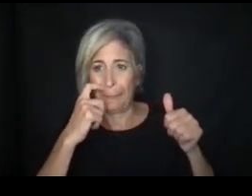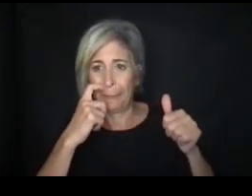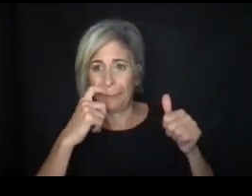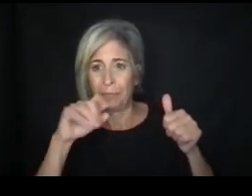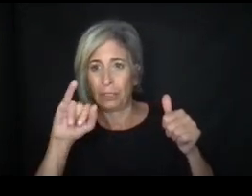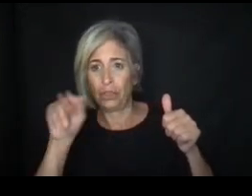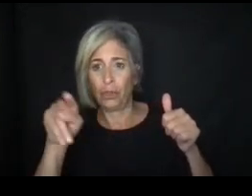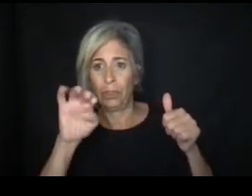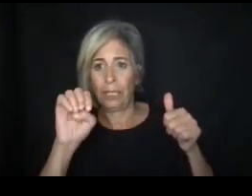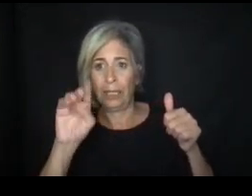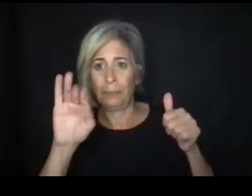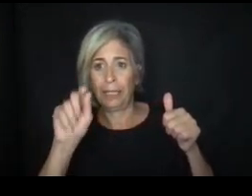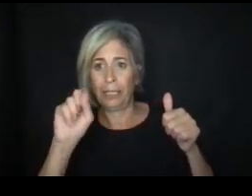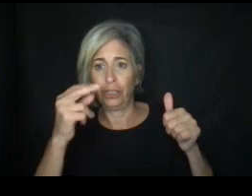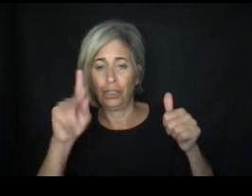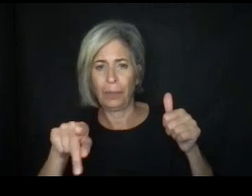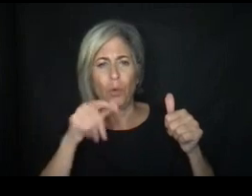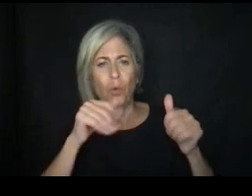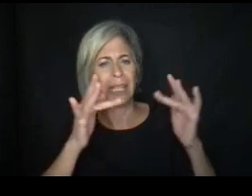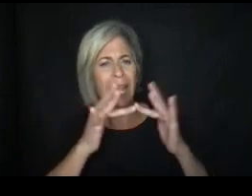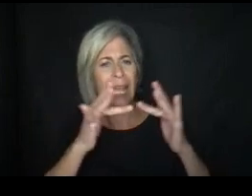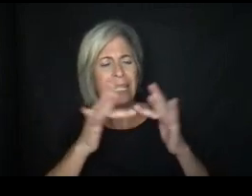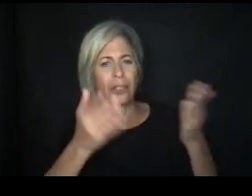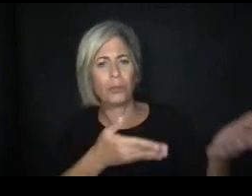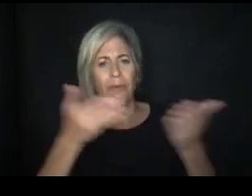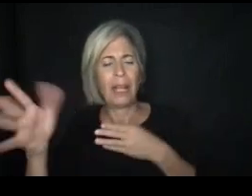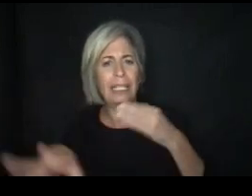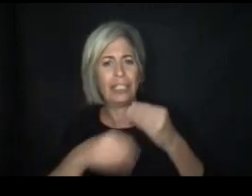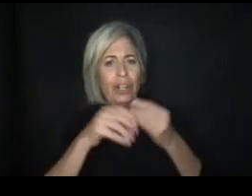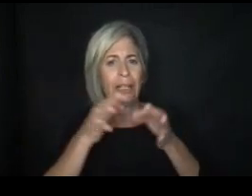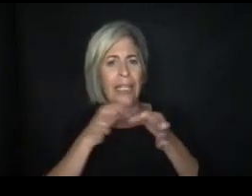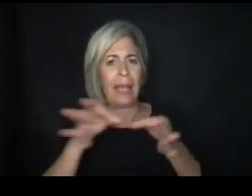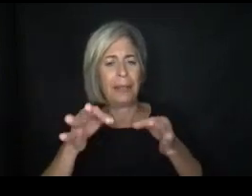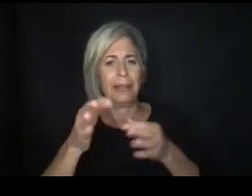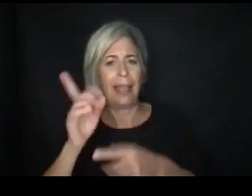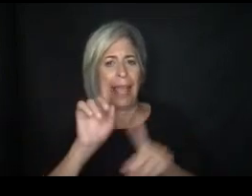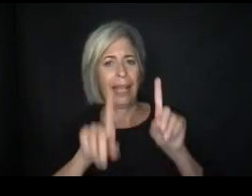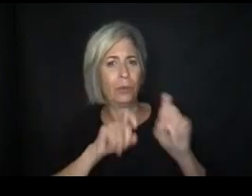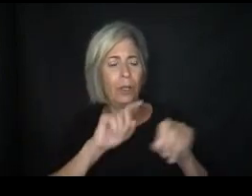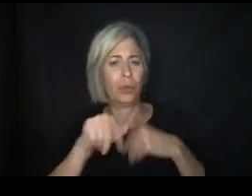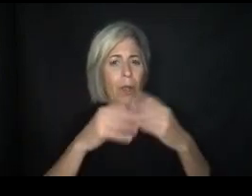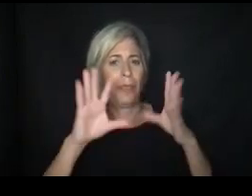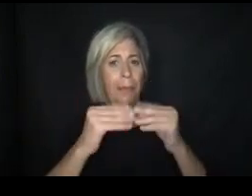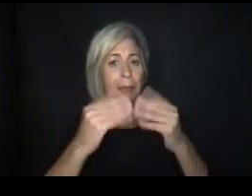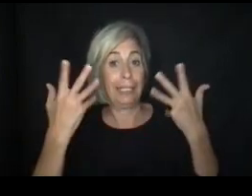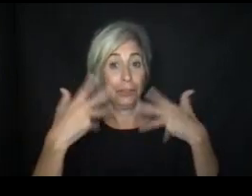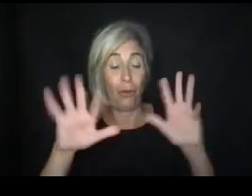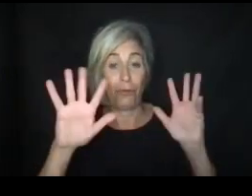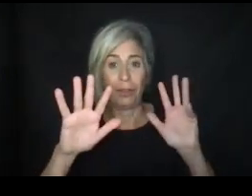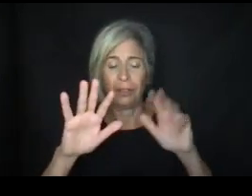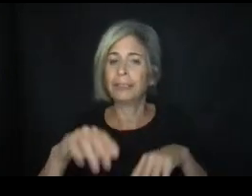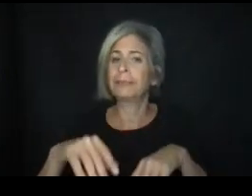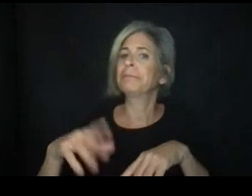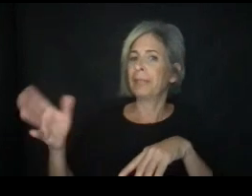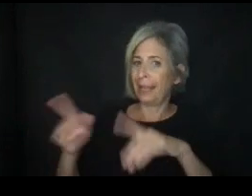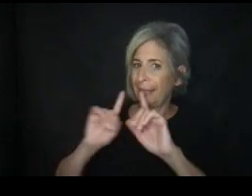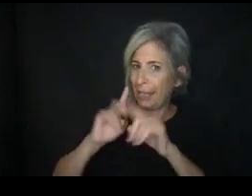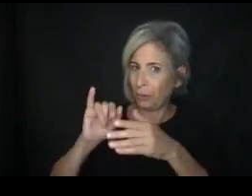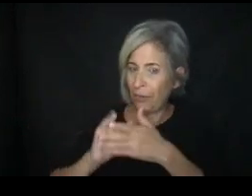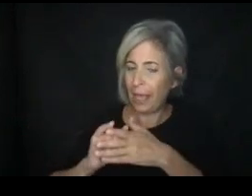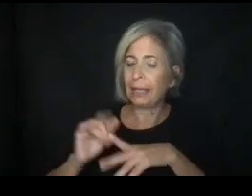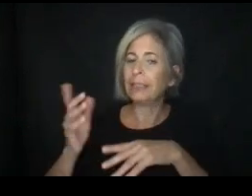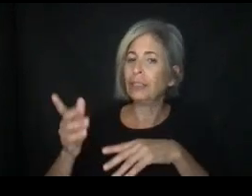question is, who can we contact to provide additional comments and ask questions after this meeting? I think I can answer that for